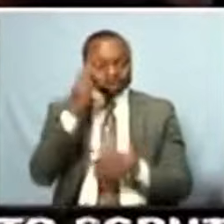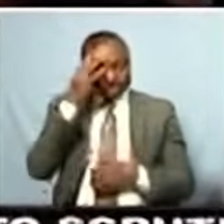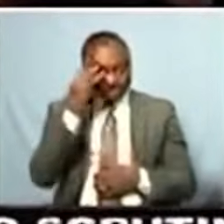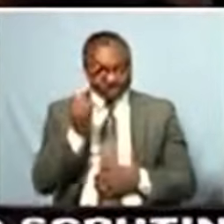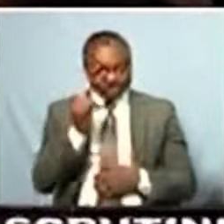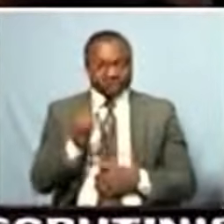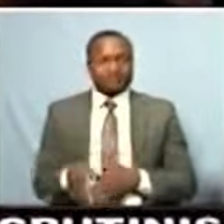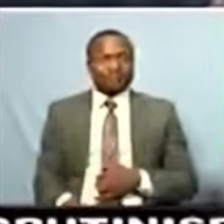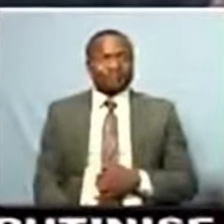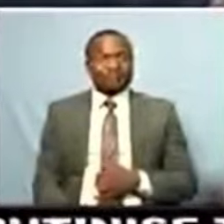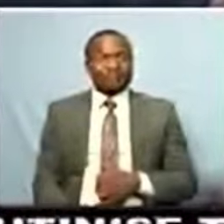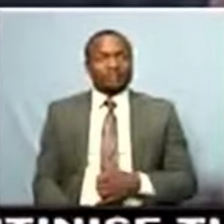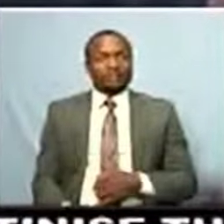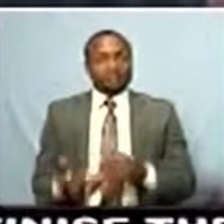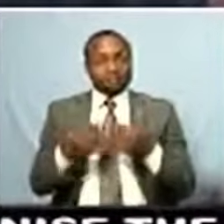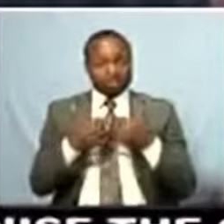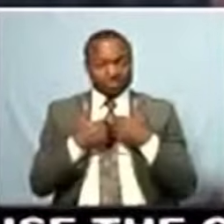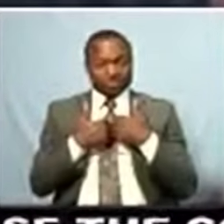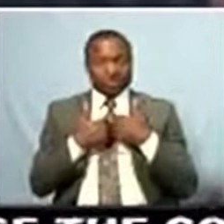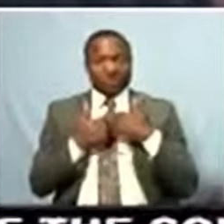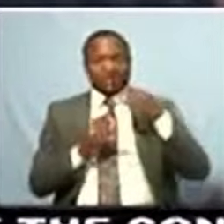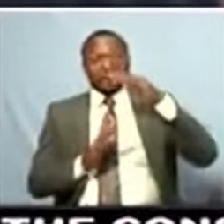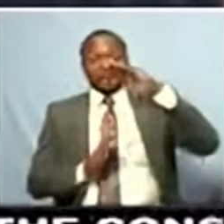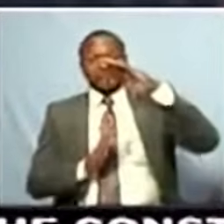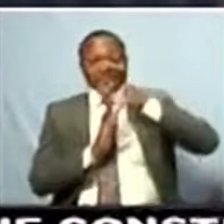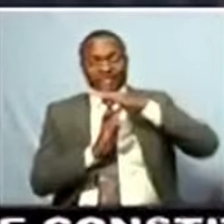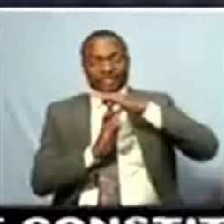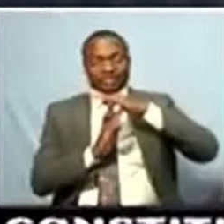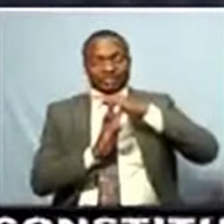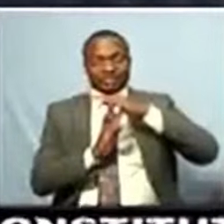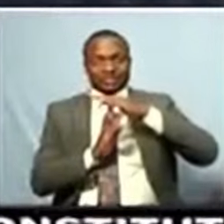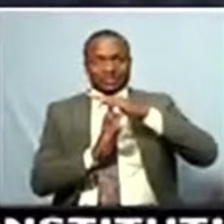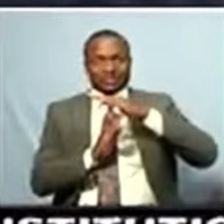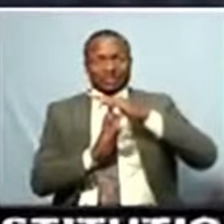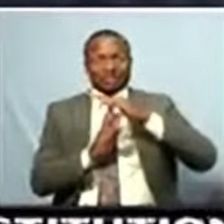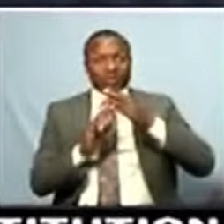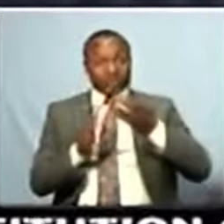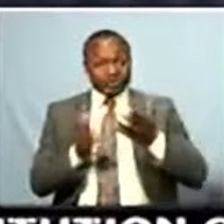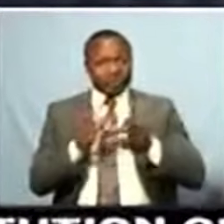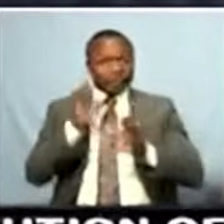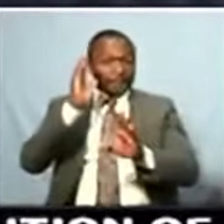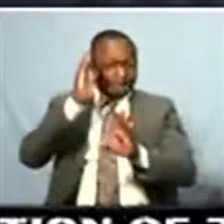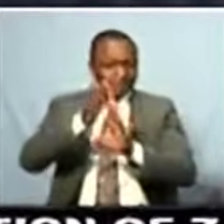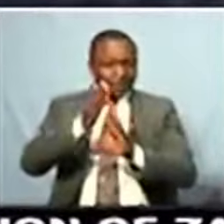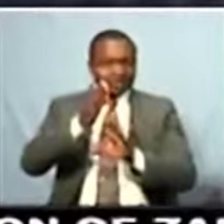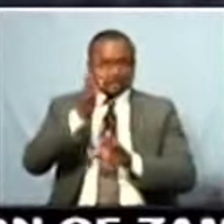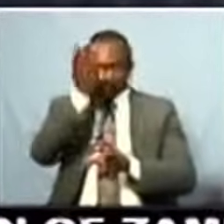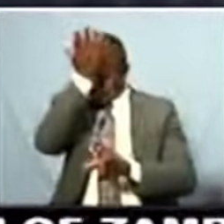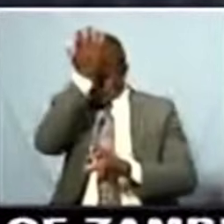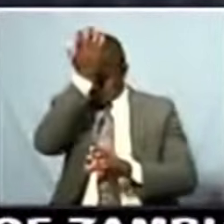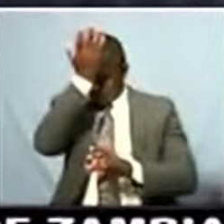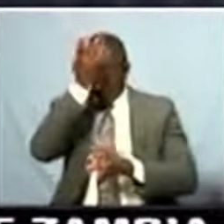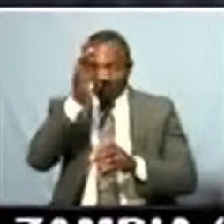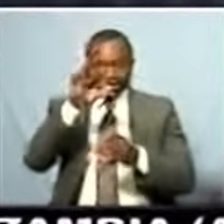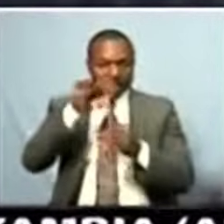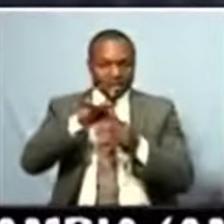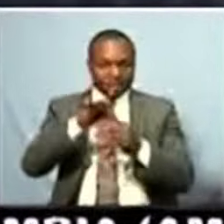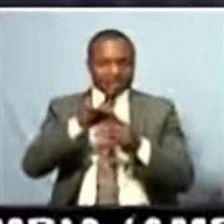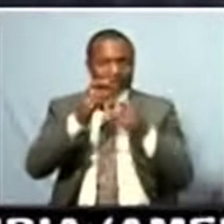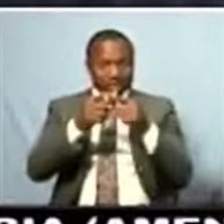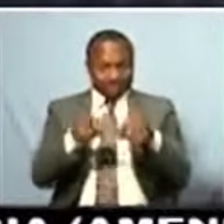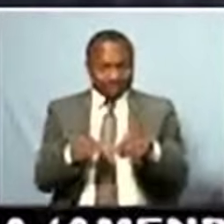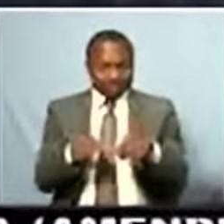that we have a fixed date when elections are held,